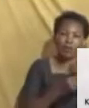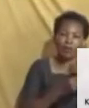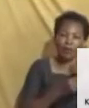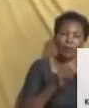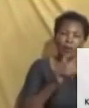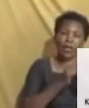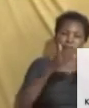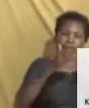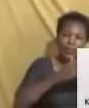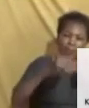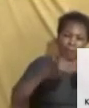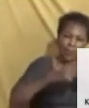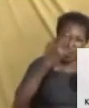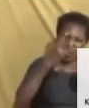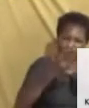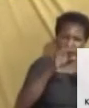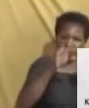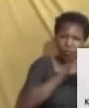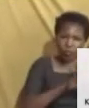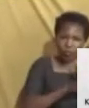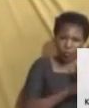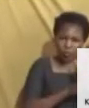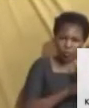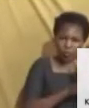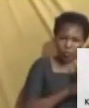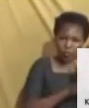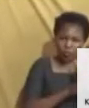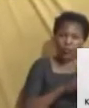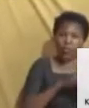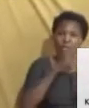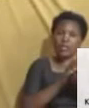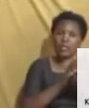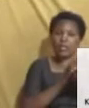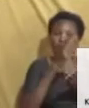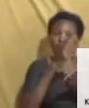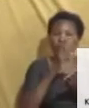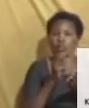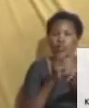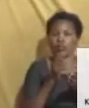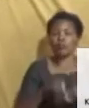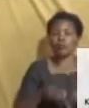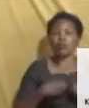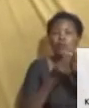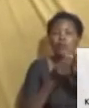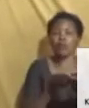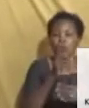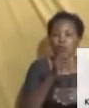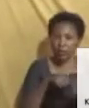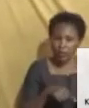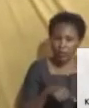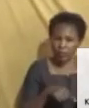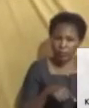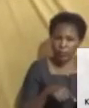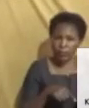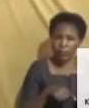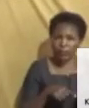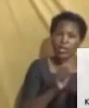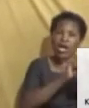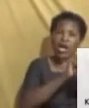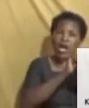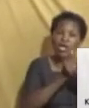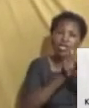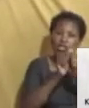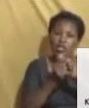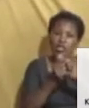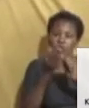1963 Constitution. The marginal note to section 20 provided as follows: alteration of